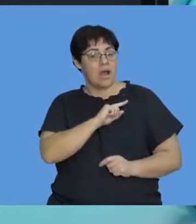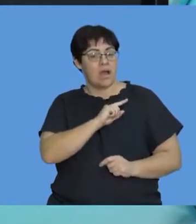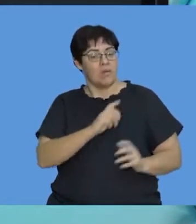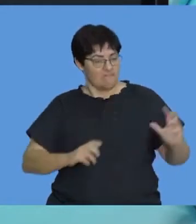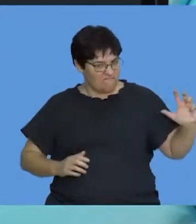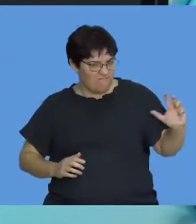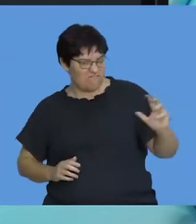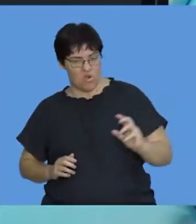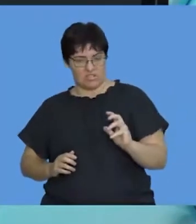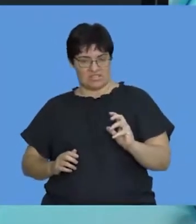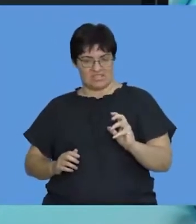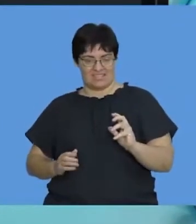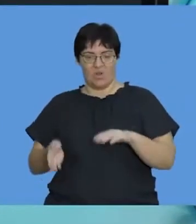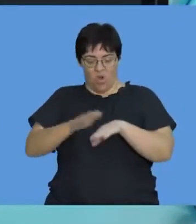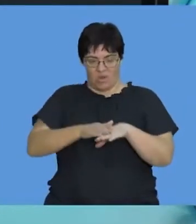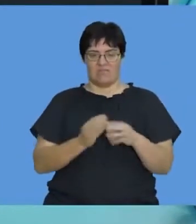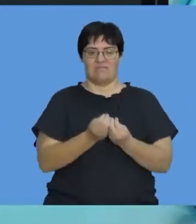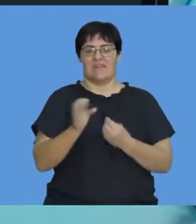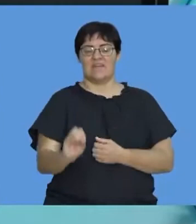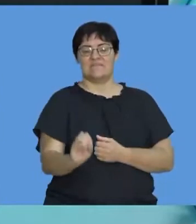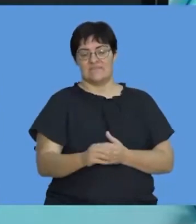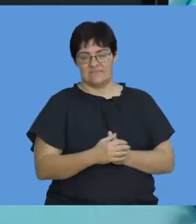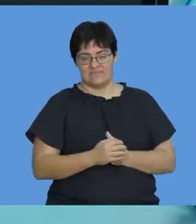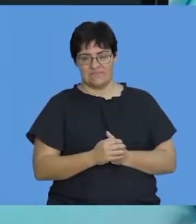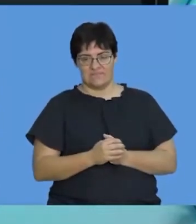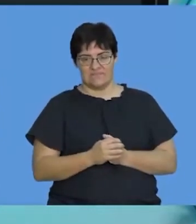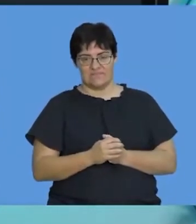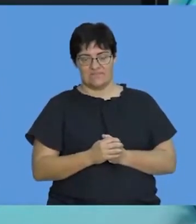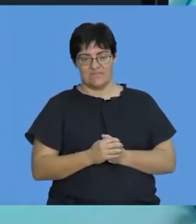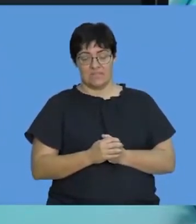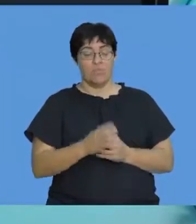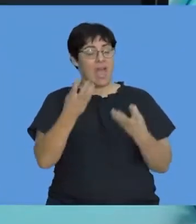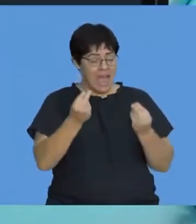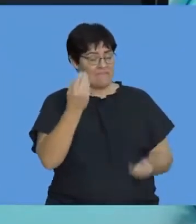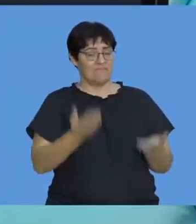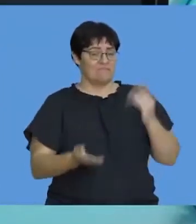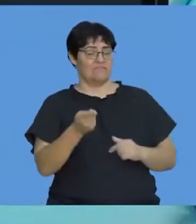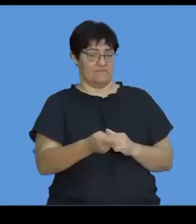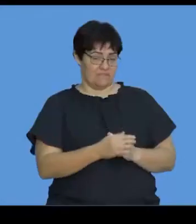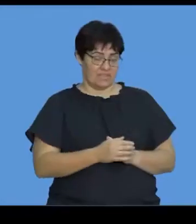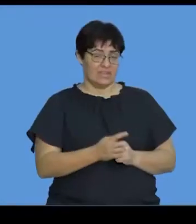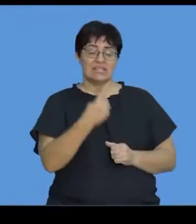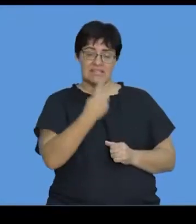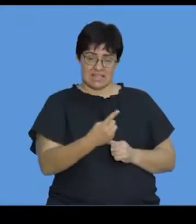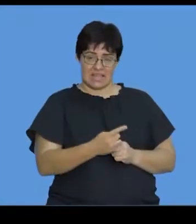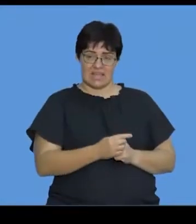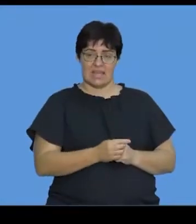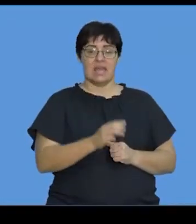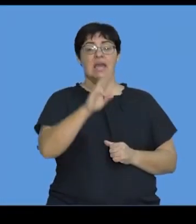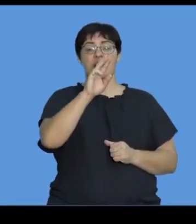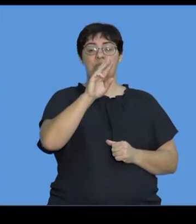a force on the object. So we had an equation that said mass